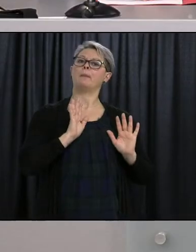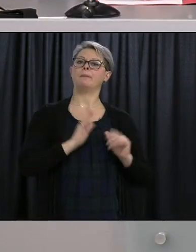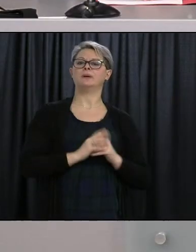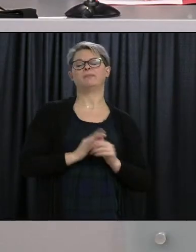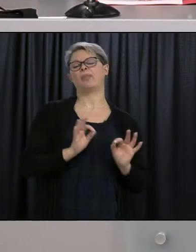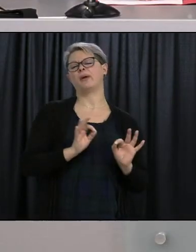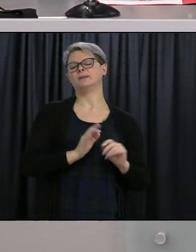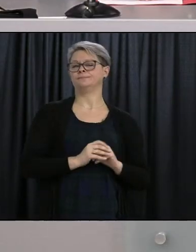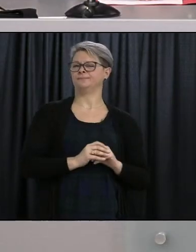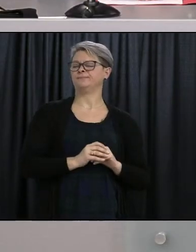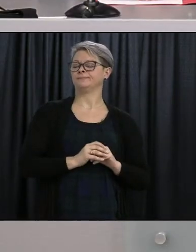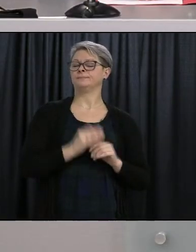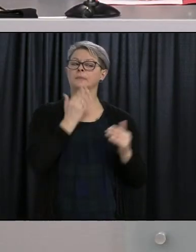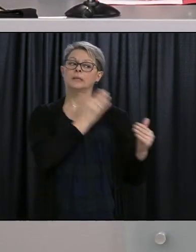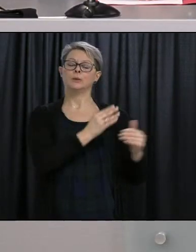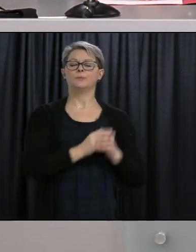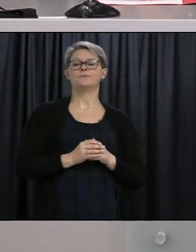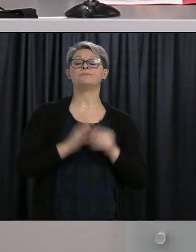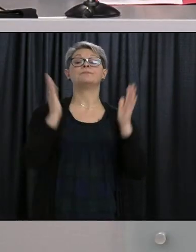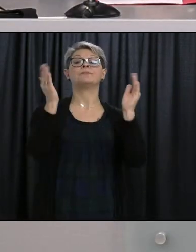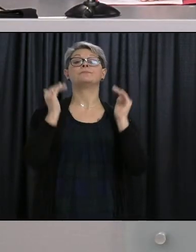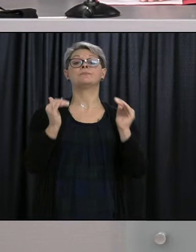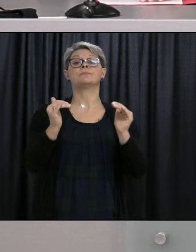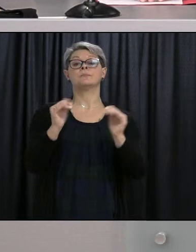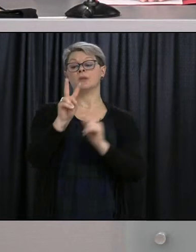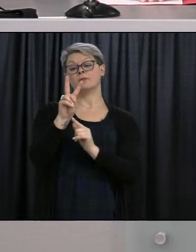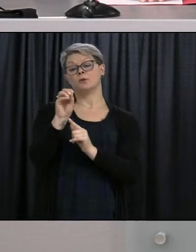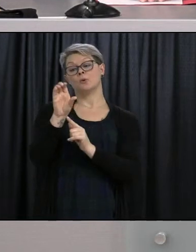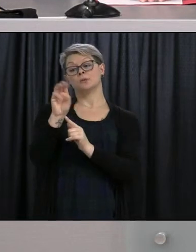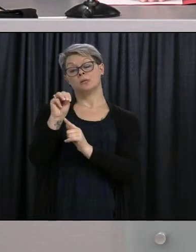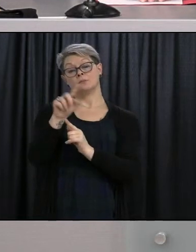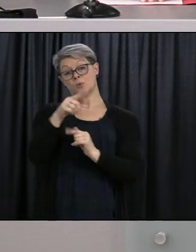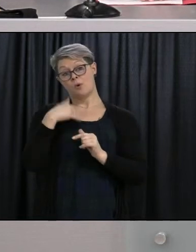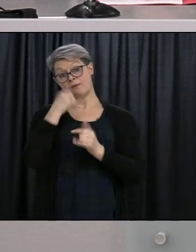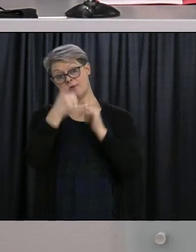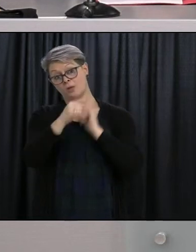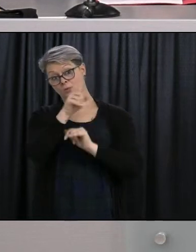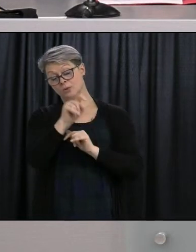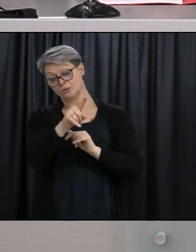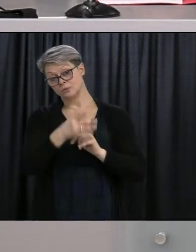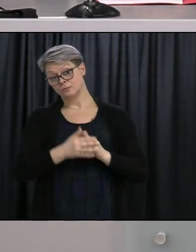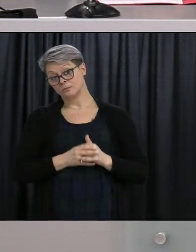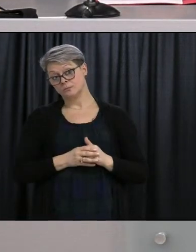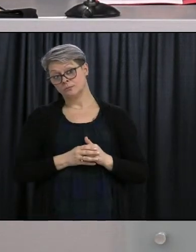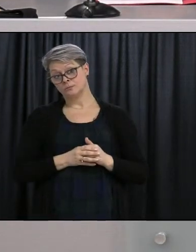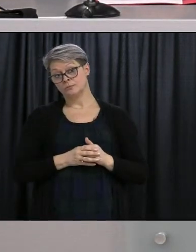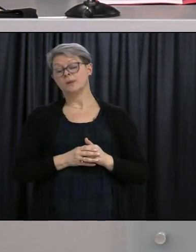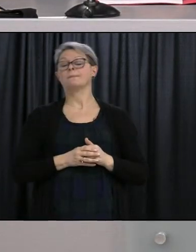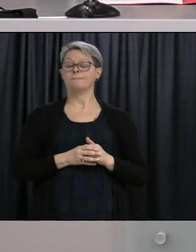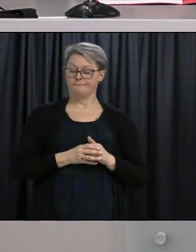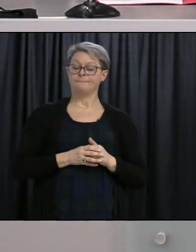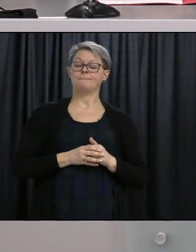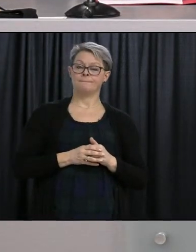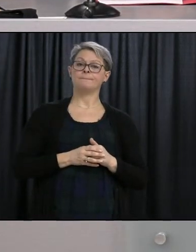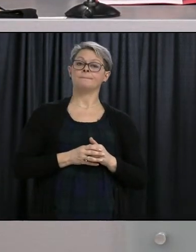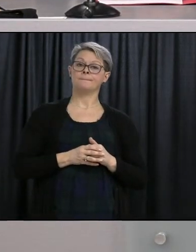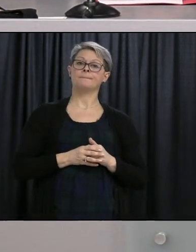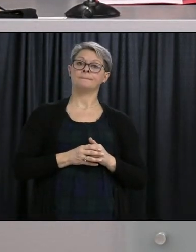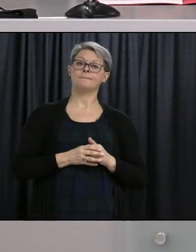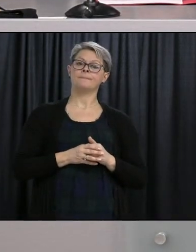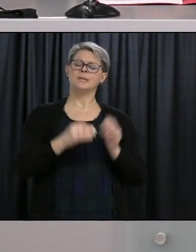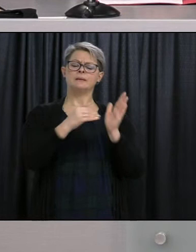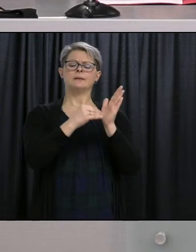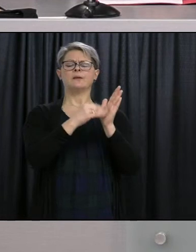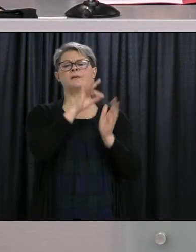Thank you. Brian Callahan with VOCM. Do you have a final question? Yes, please.